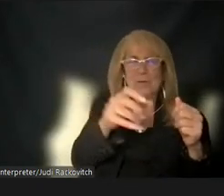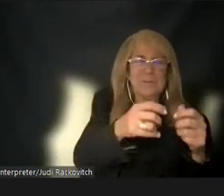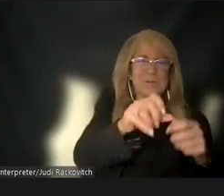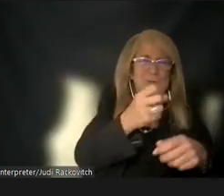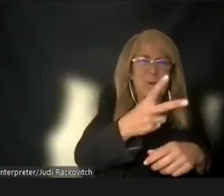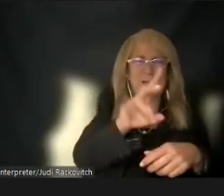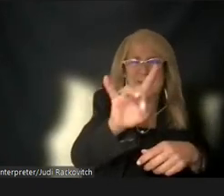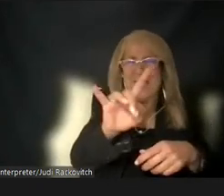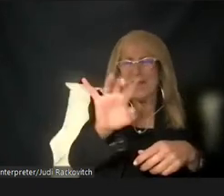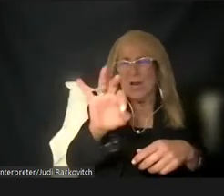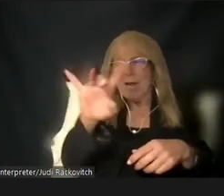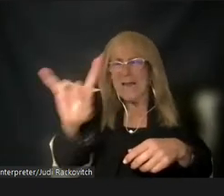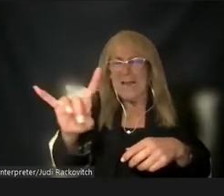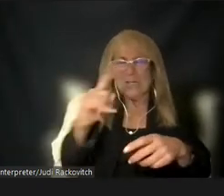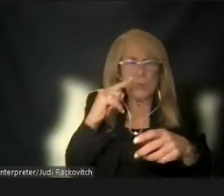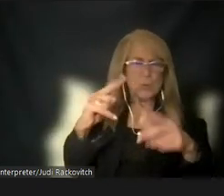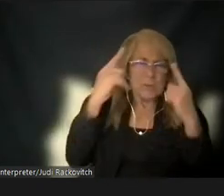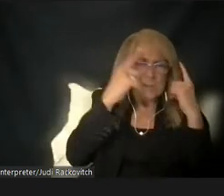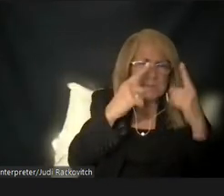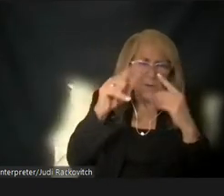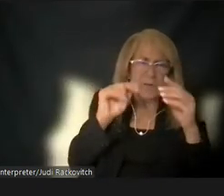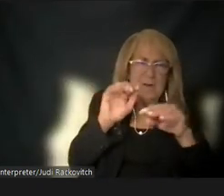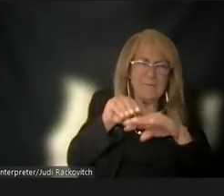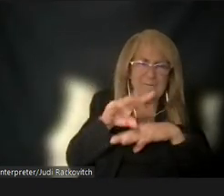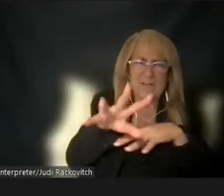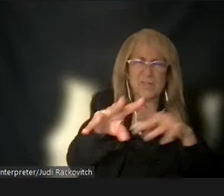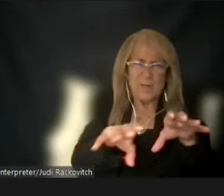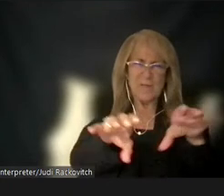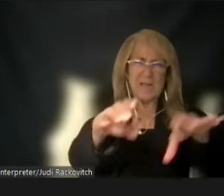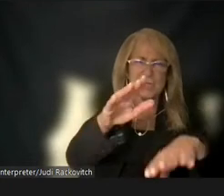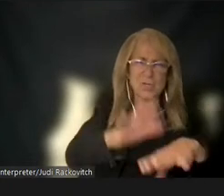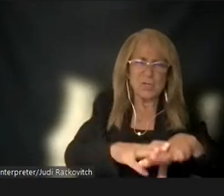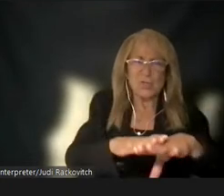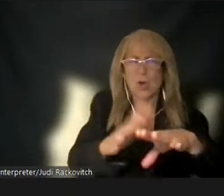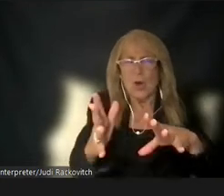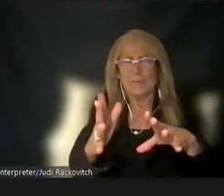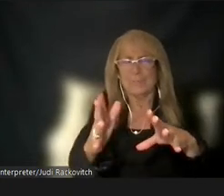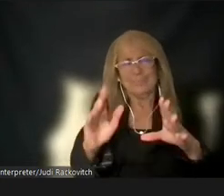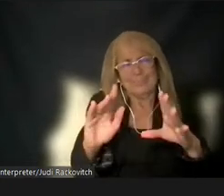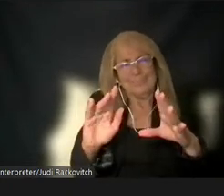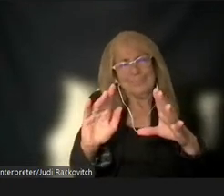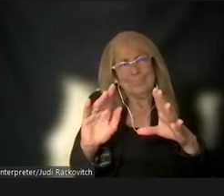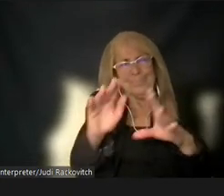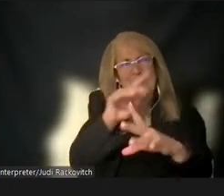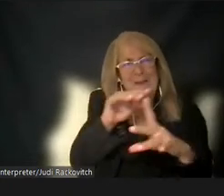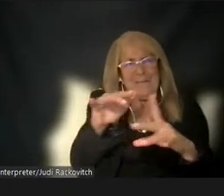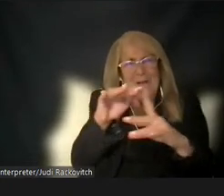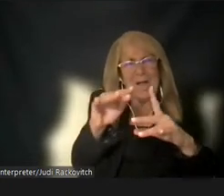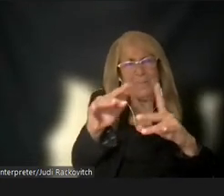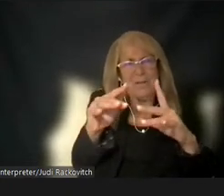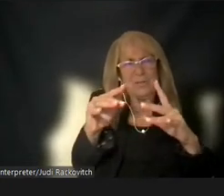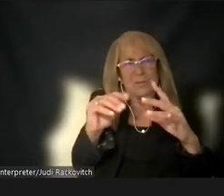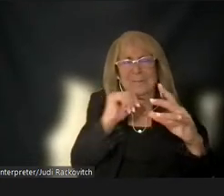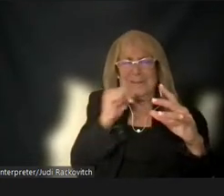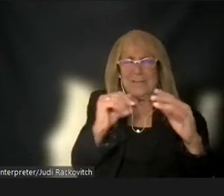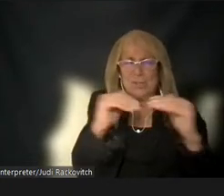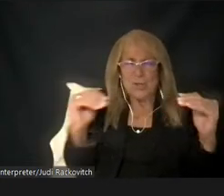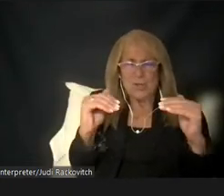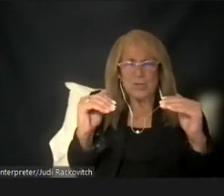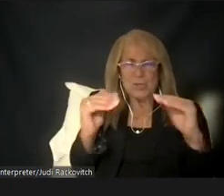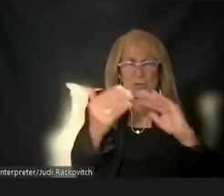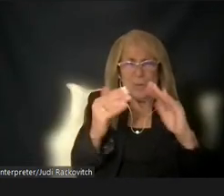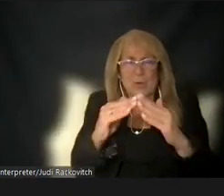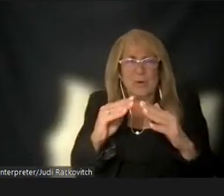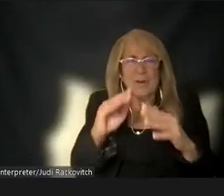effects of their actions on environmental justice communities. In subsequent years, the U.S. of Transportation and the Federal Highway Administration